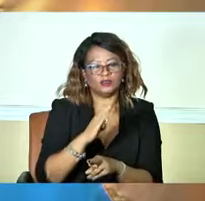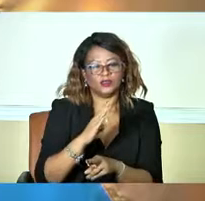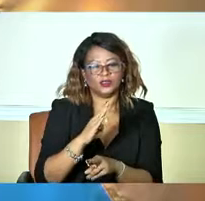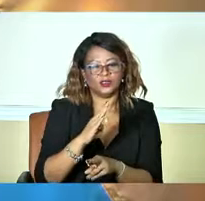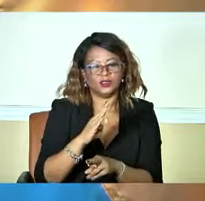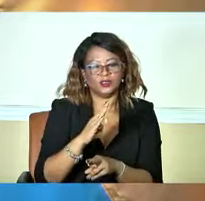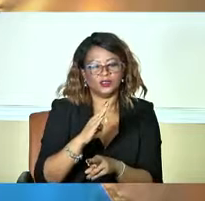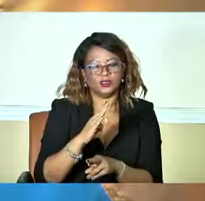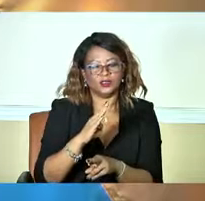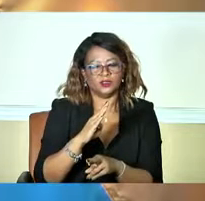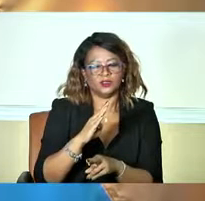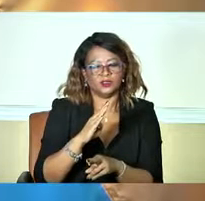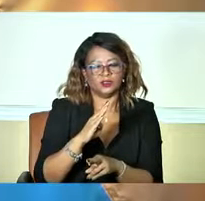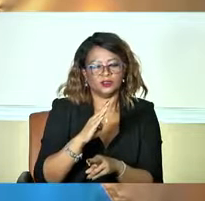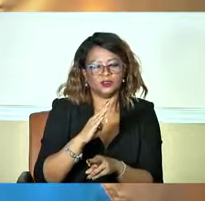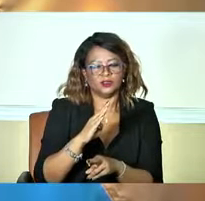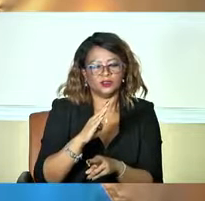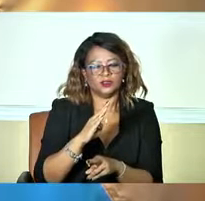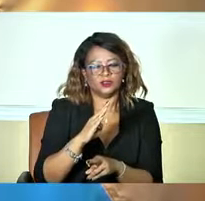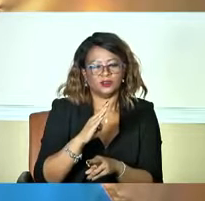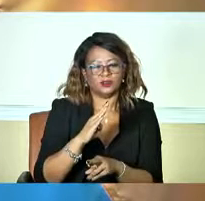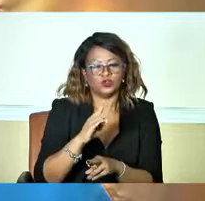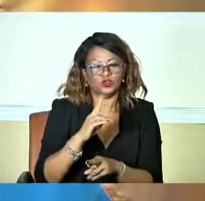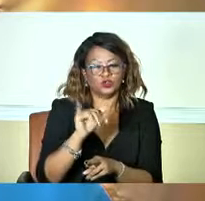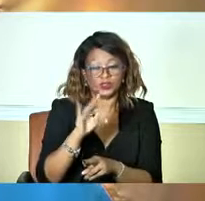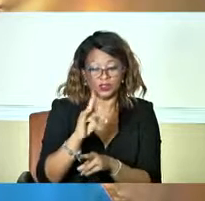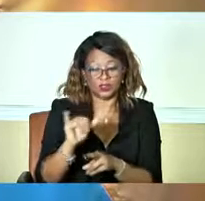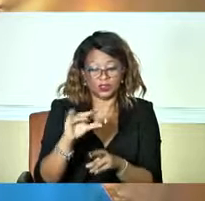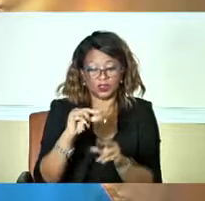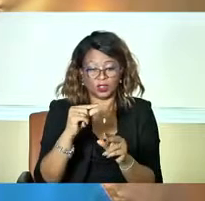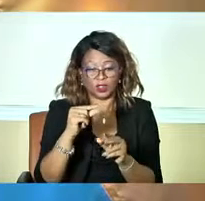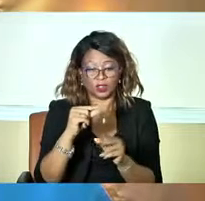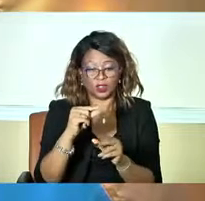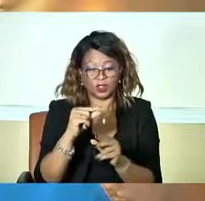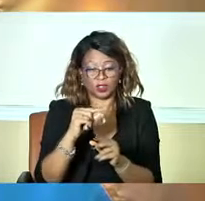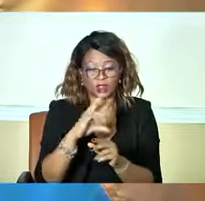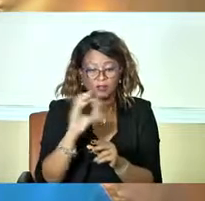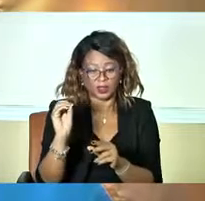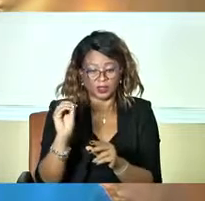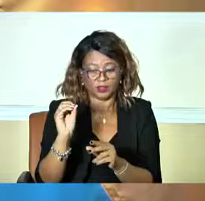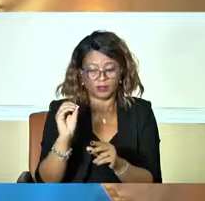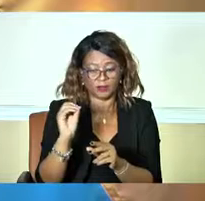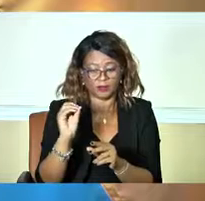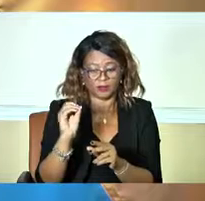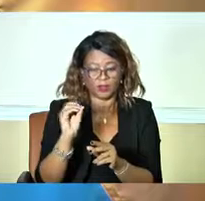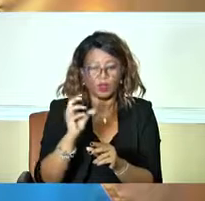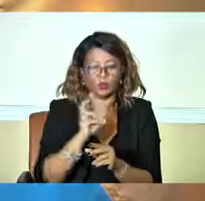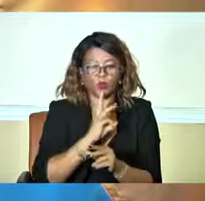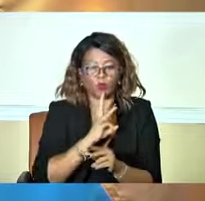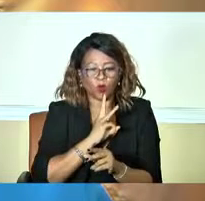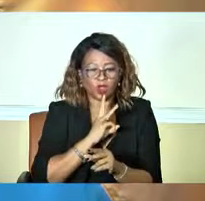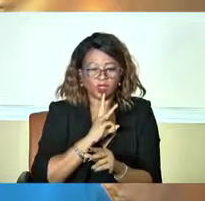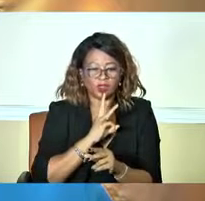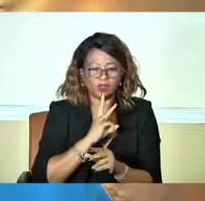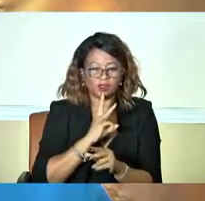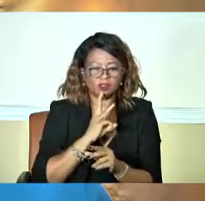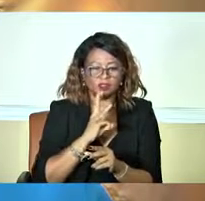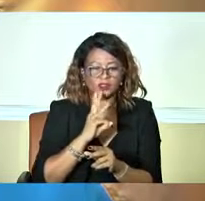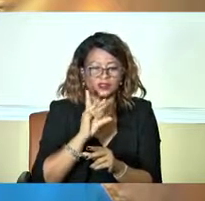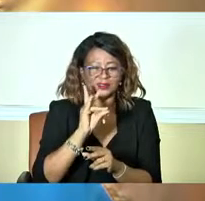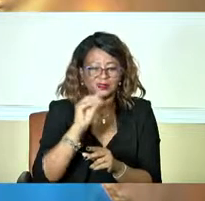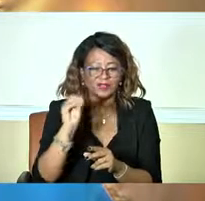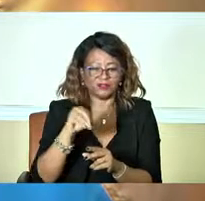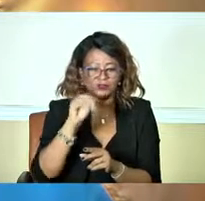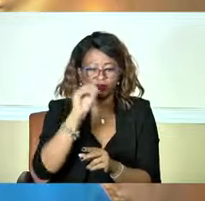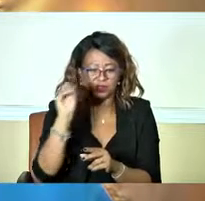Utility Company, that Grand Bahama's water potability is only at about 70%. So